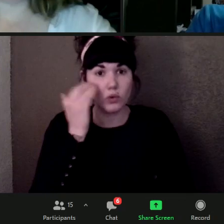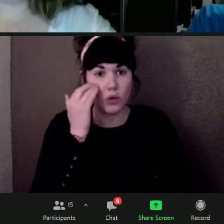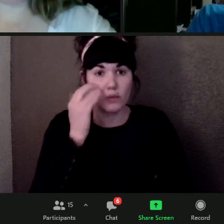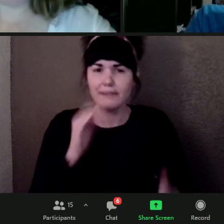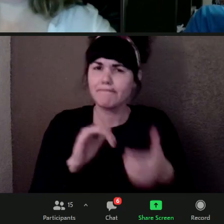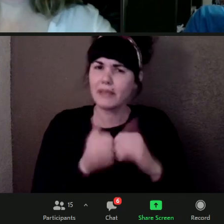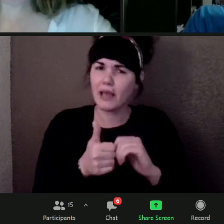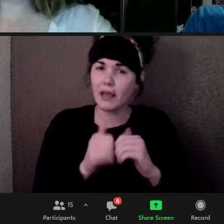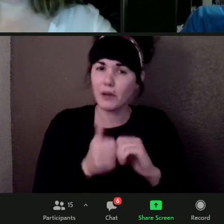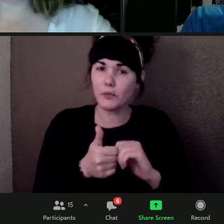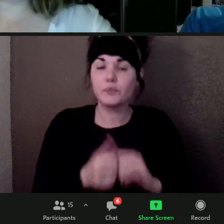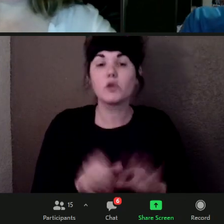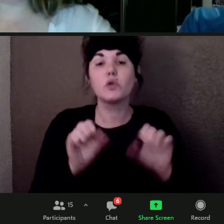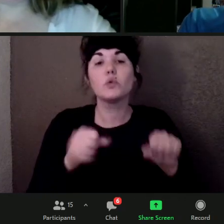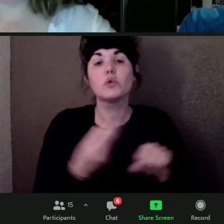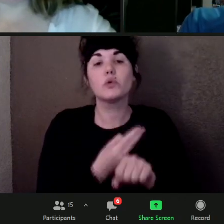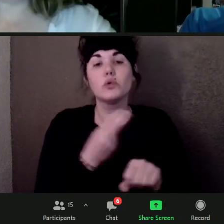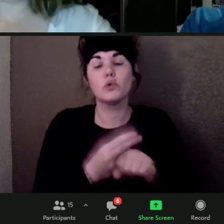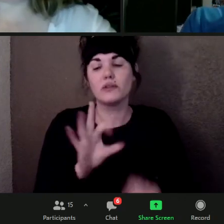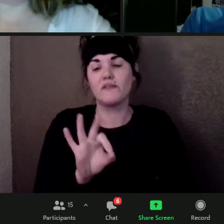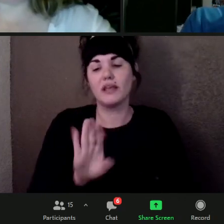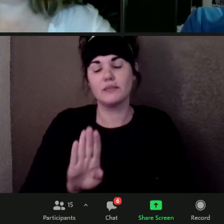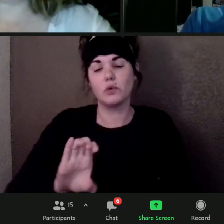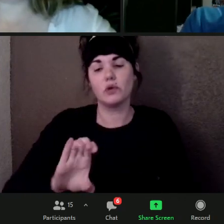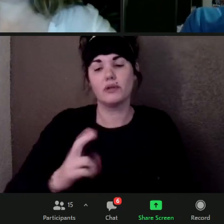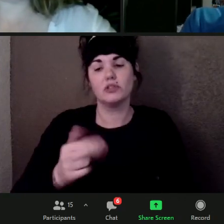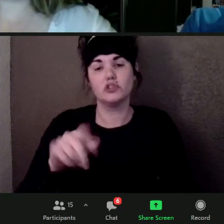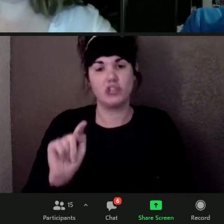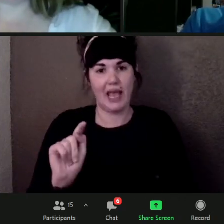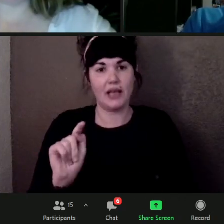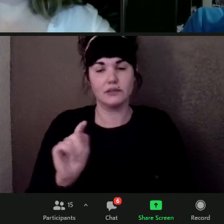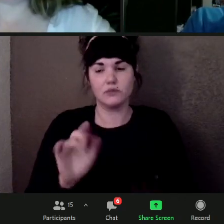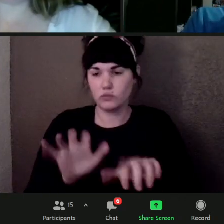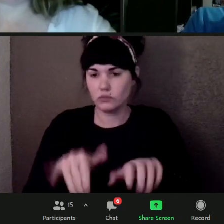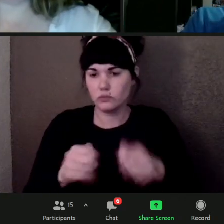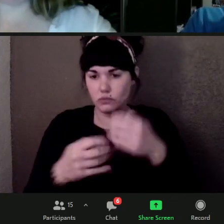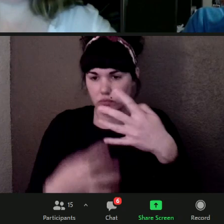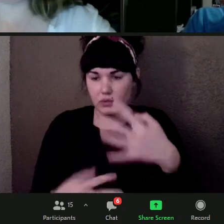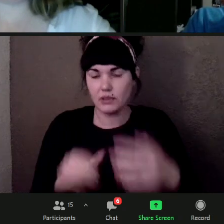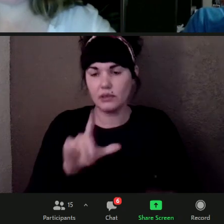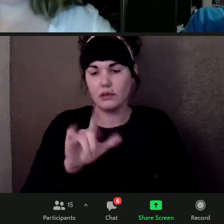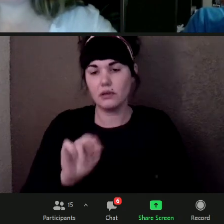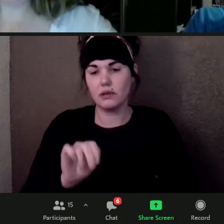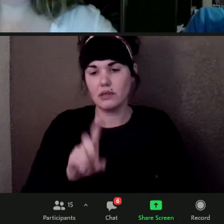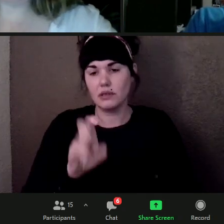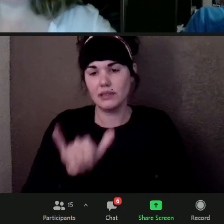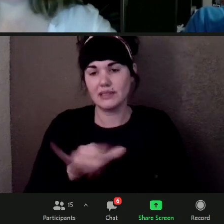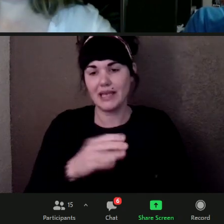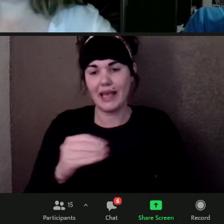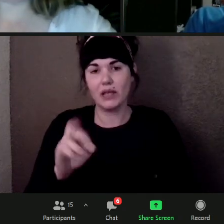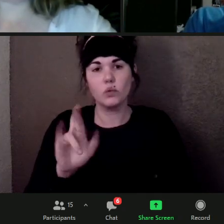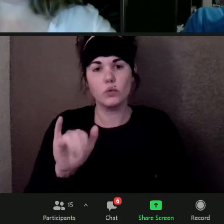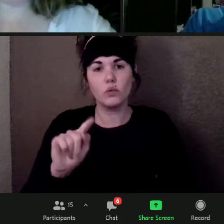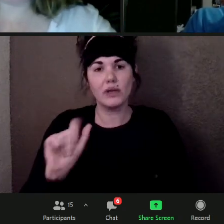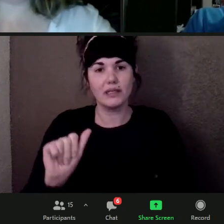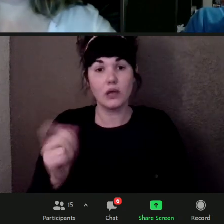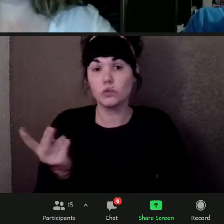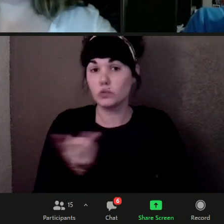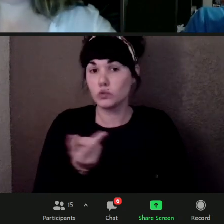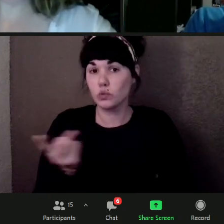using the Facebook chat. Lindsay and Rita, I think, are with us today monitoring